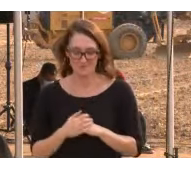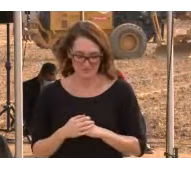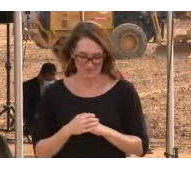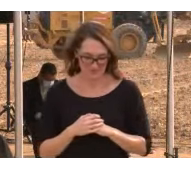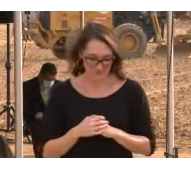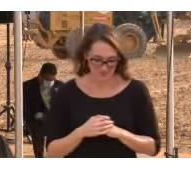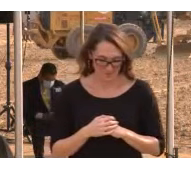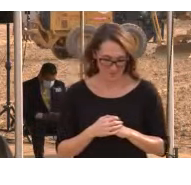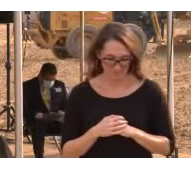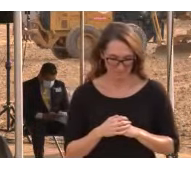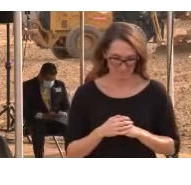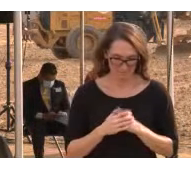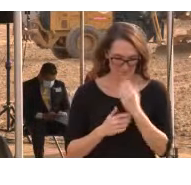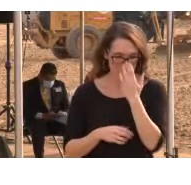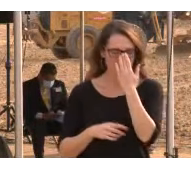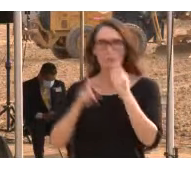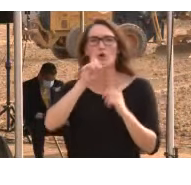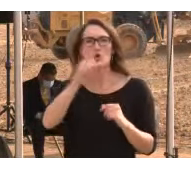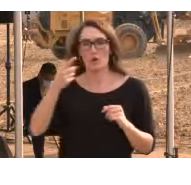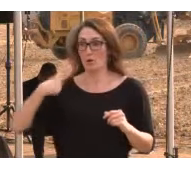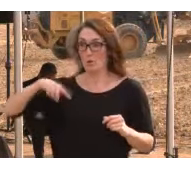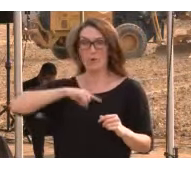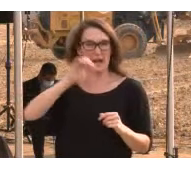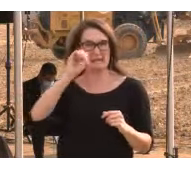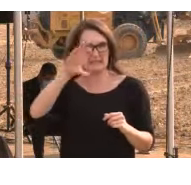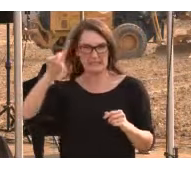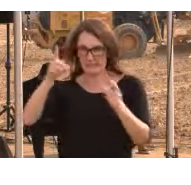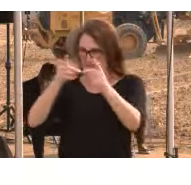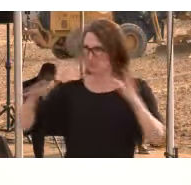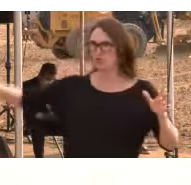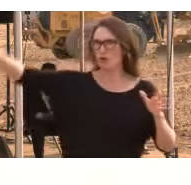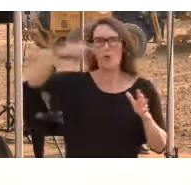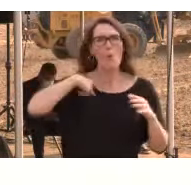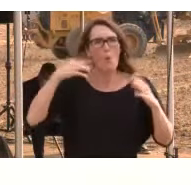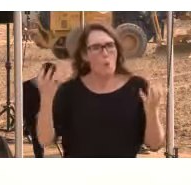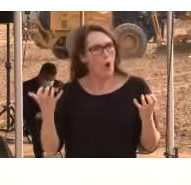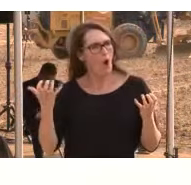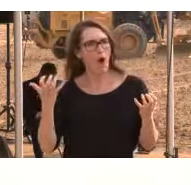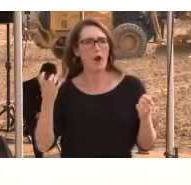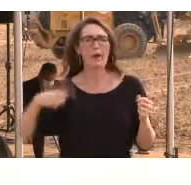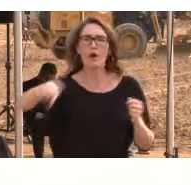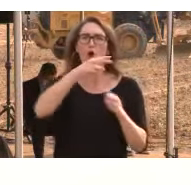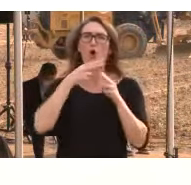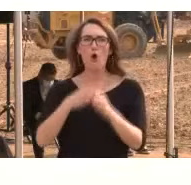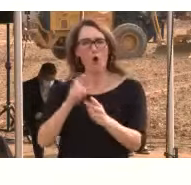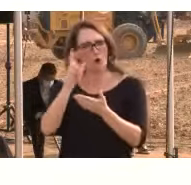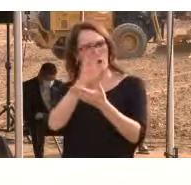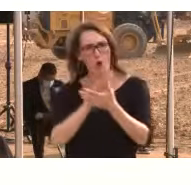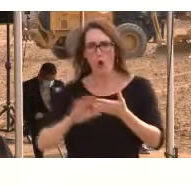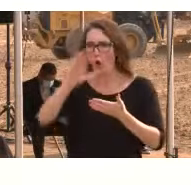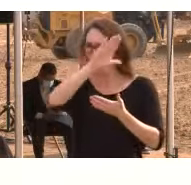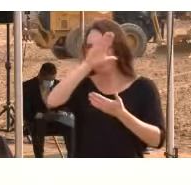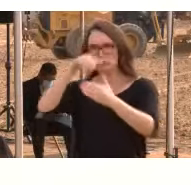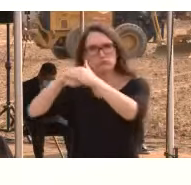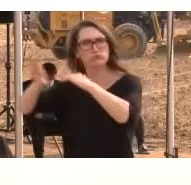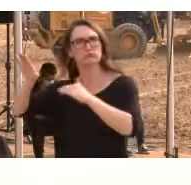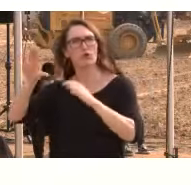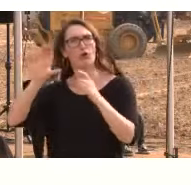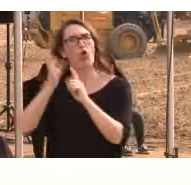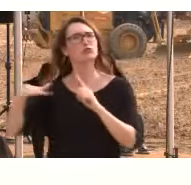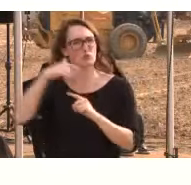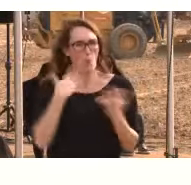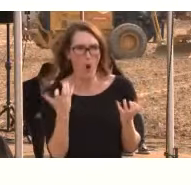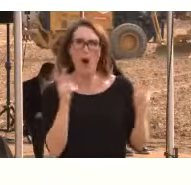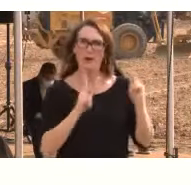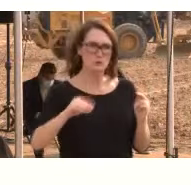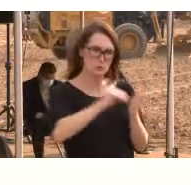we are trying to create that college-going culture. And today we're removing a barrier, as you heard before, of transportation. We're